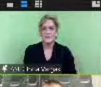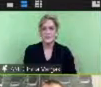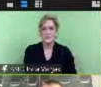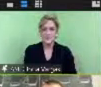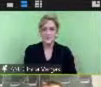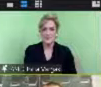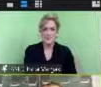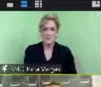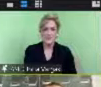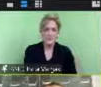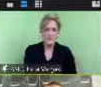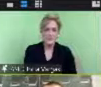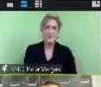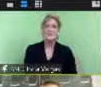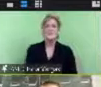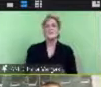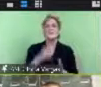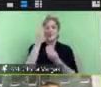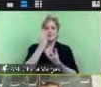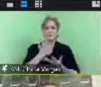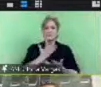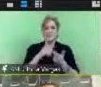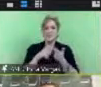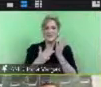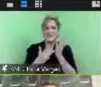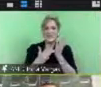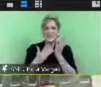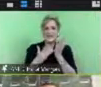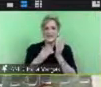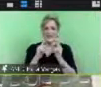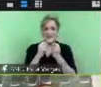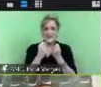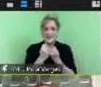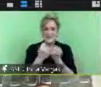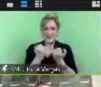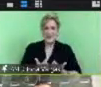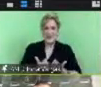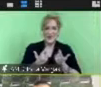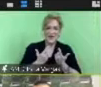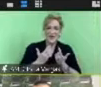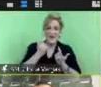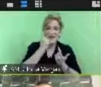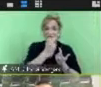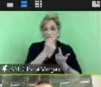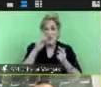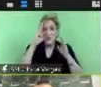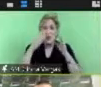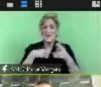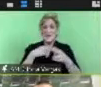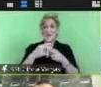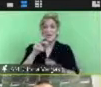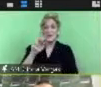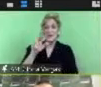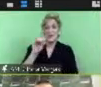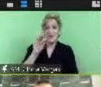All right, I just got word from our tech team that we're now live. So everyone, welcome. My name is Robin Tinvice, and as